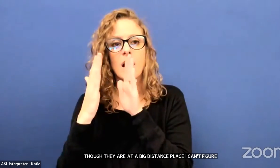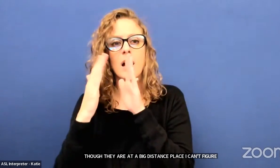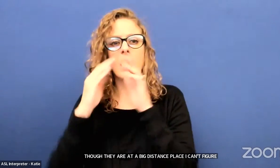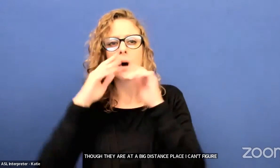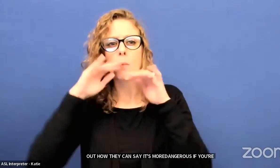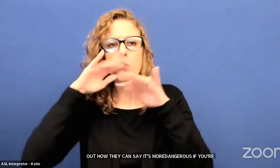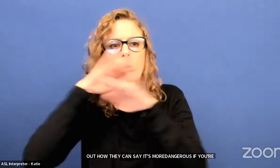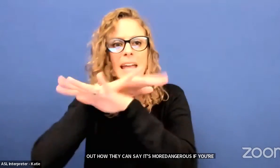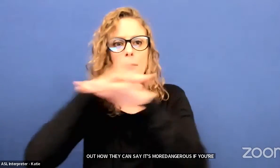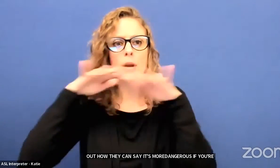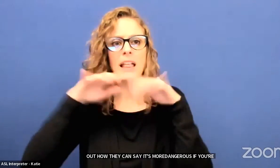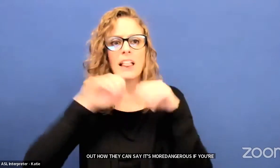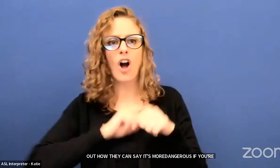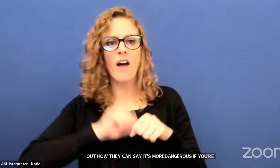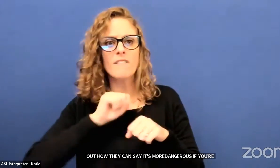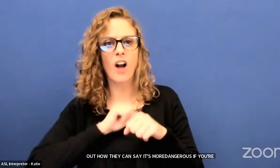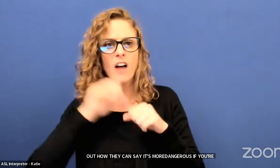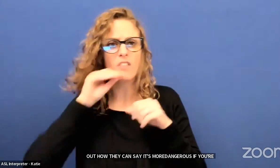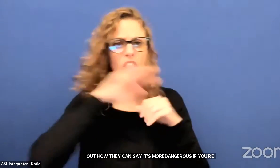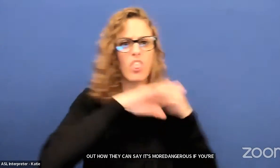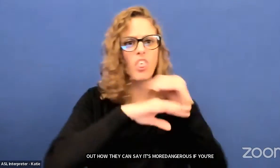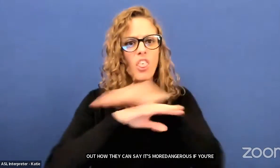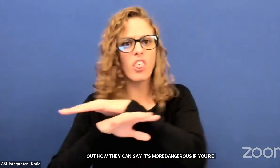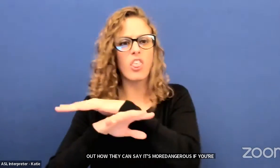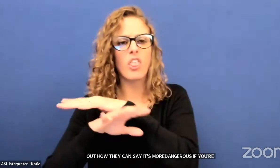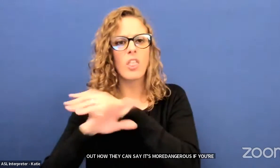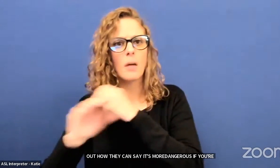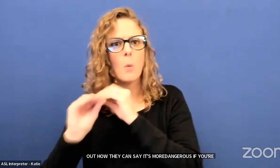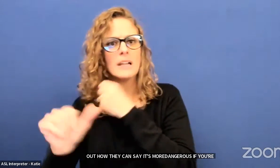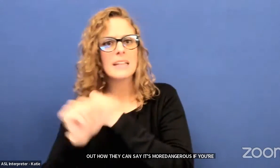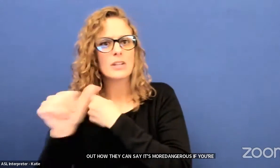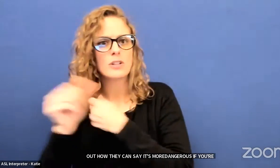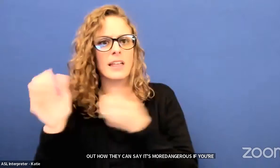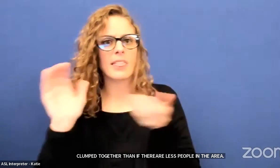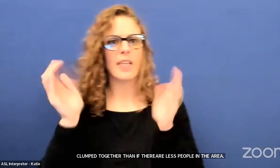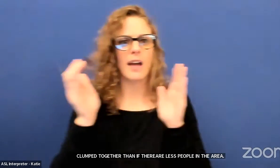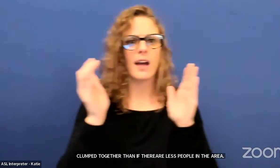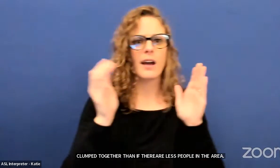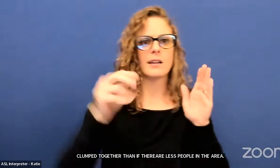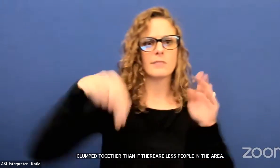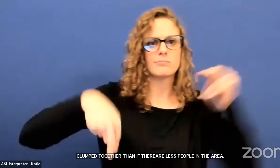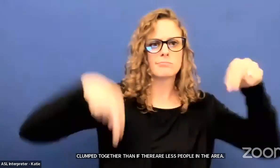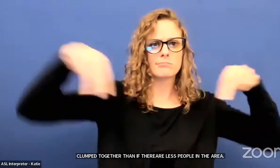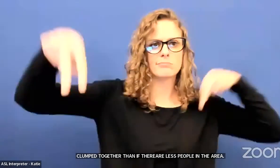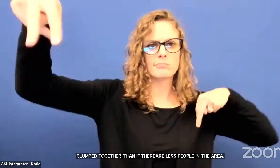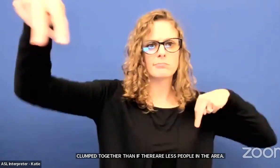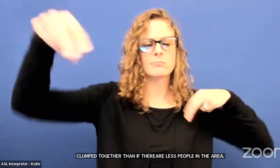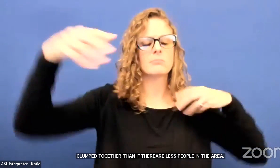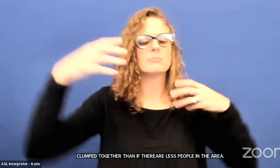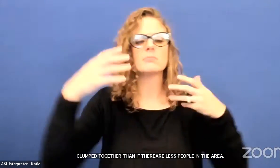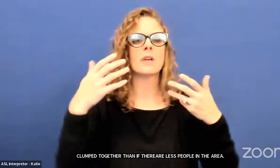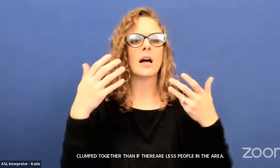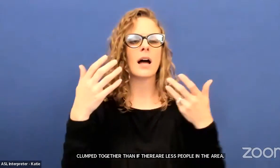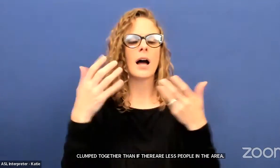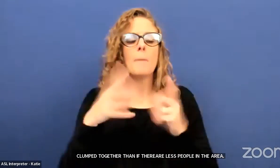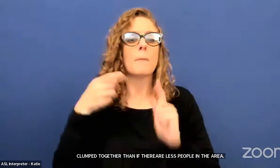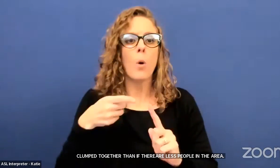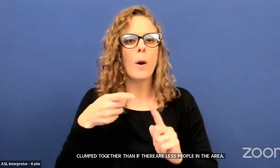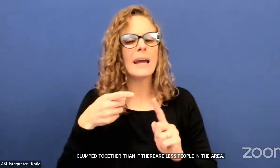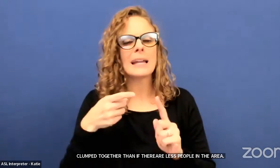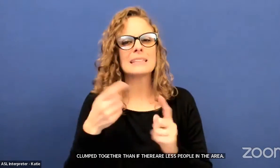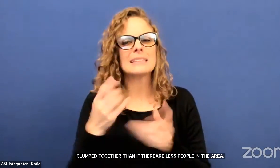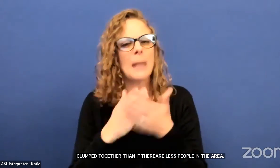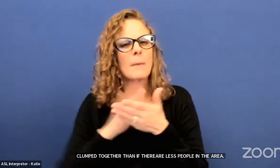people in that area. Just thinking about the logic on that doesn't sound logical. You should protect